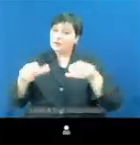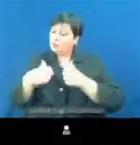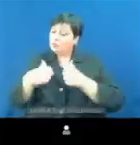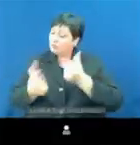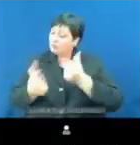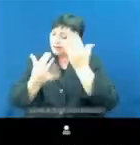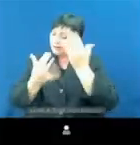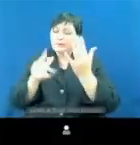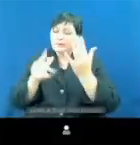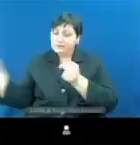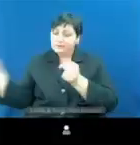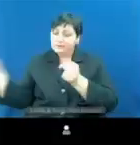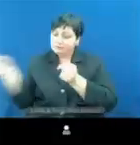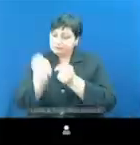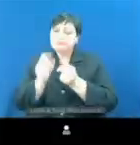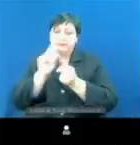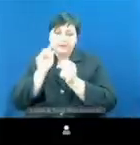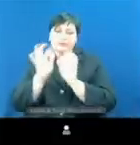required.